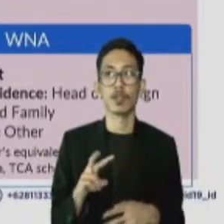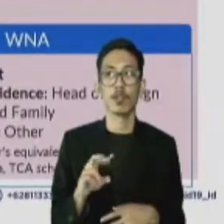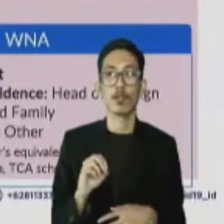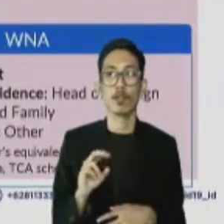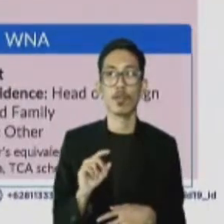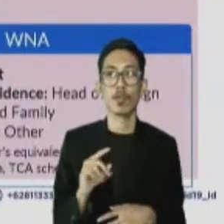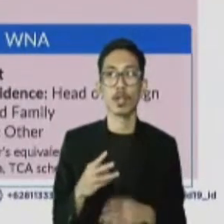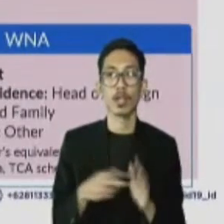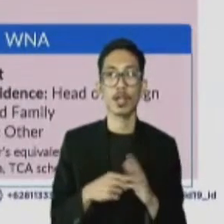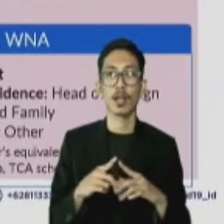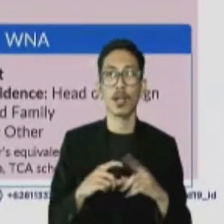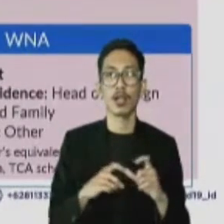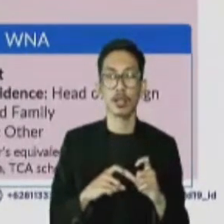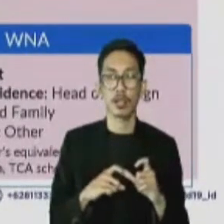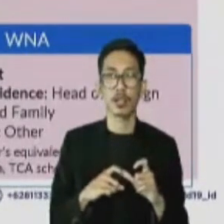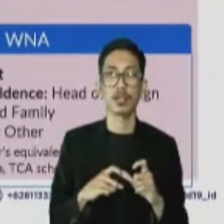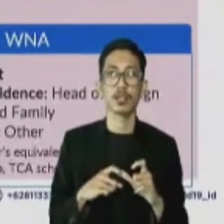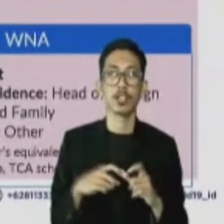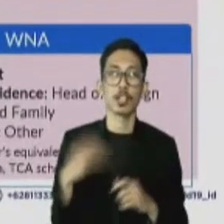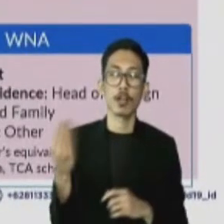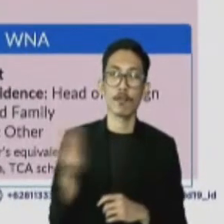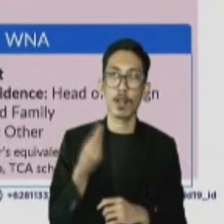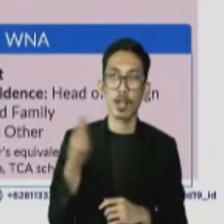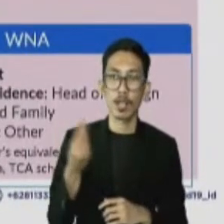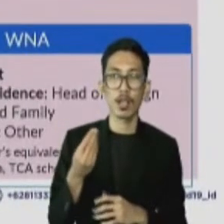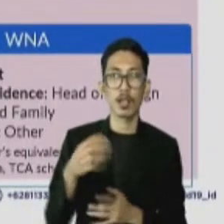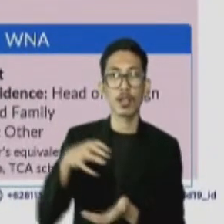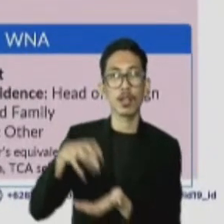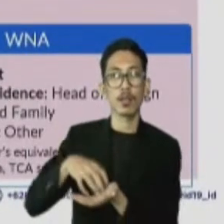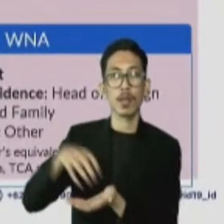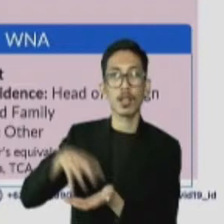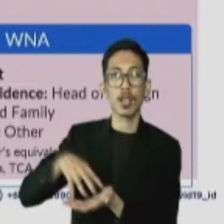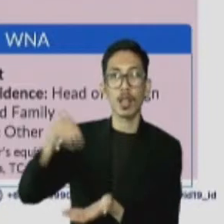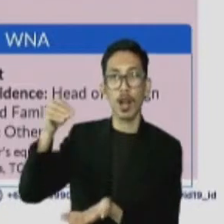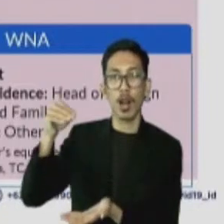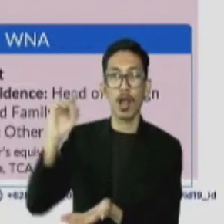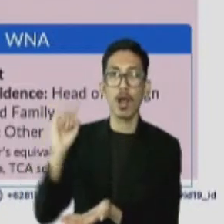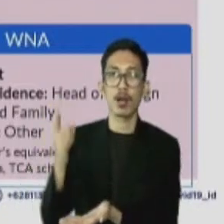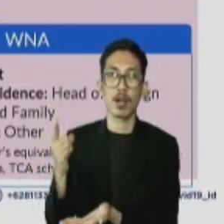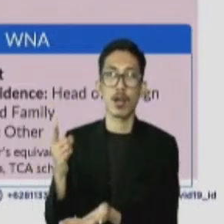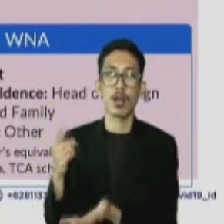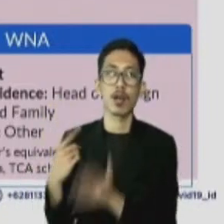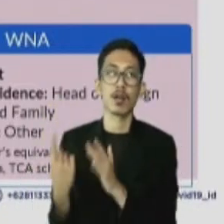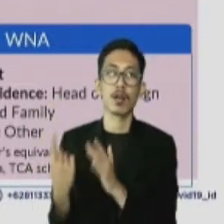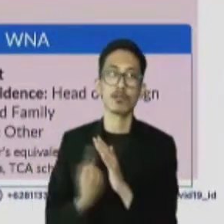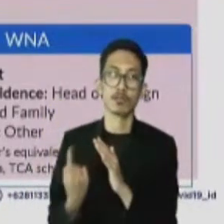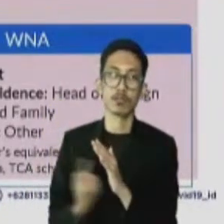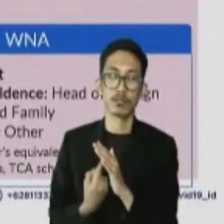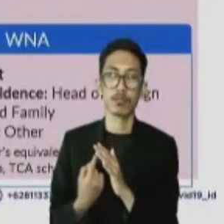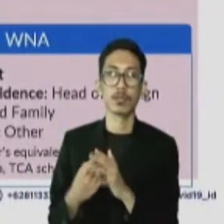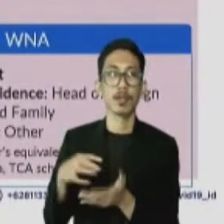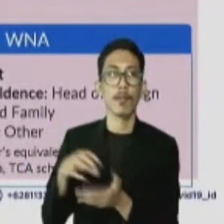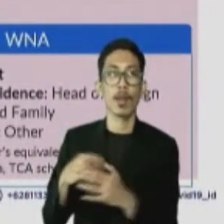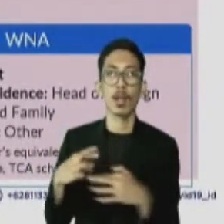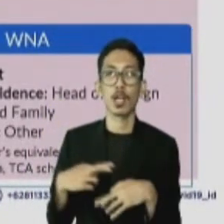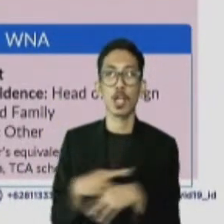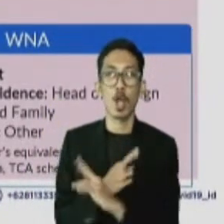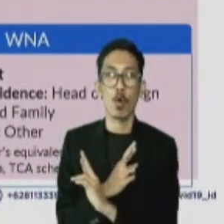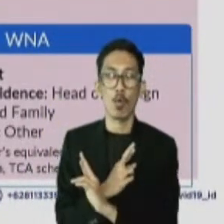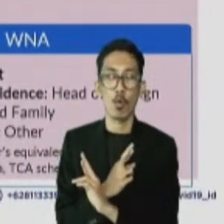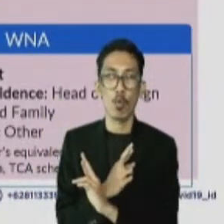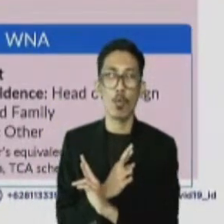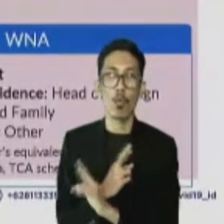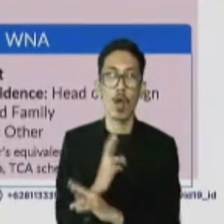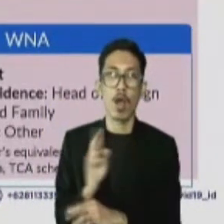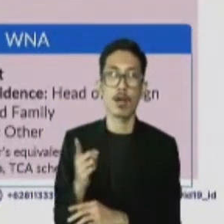of traveling include centralized airport entry points in Bali province and Riau Islands, and then